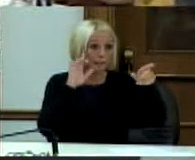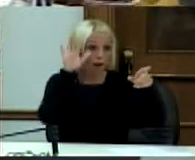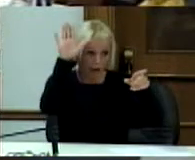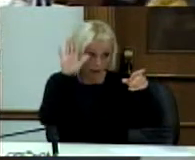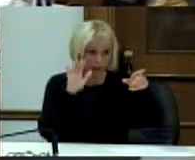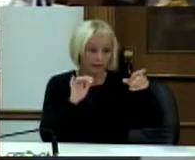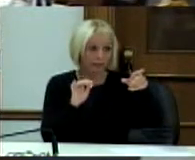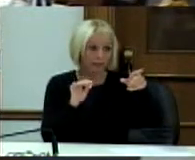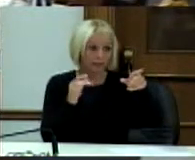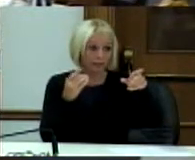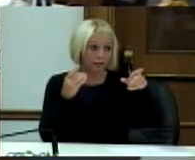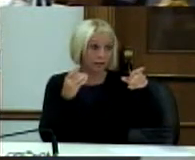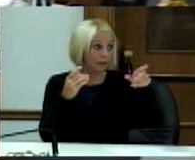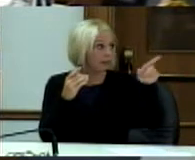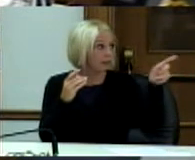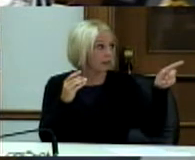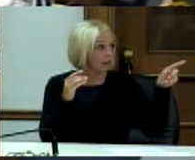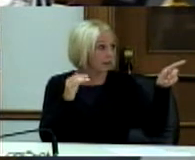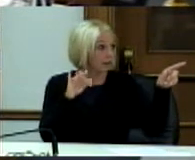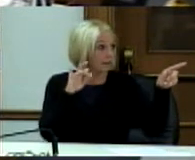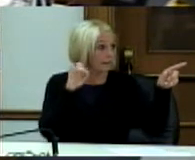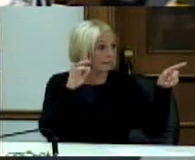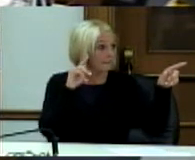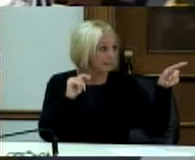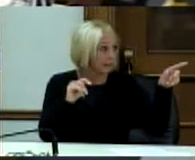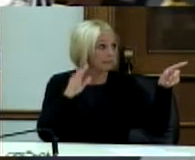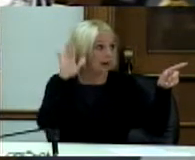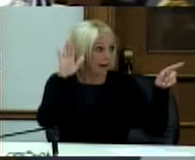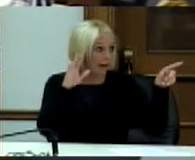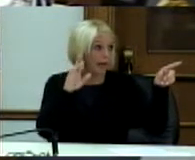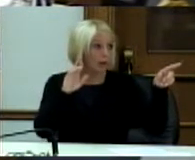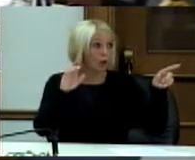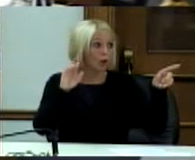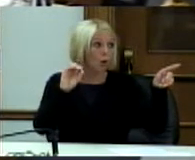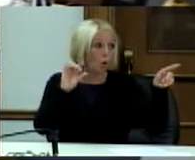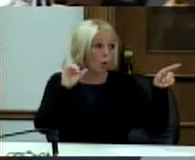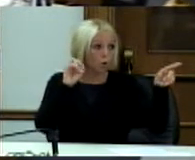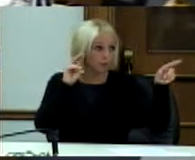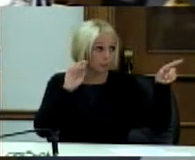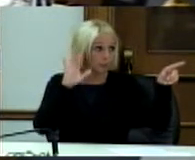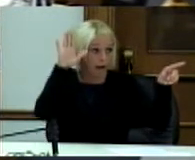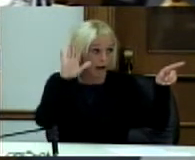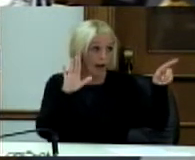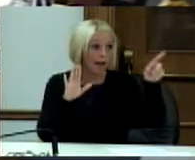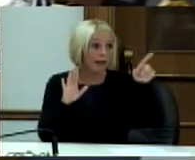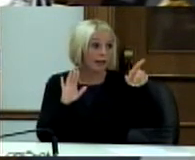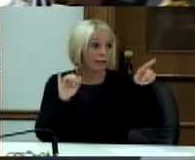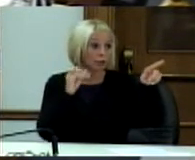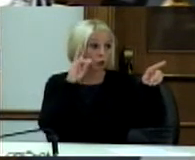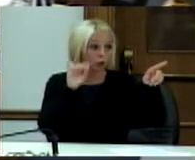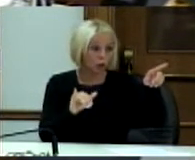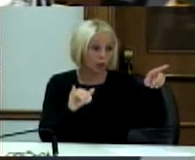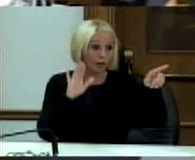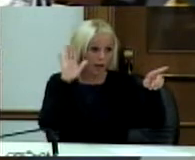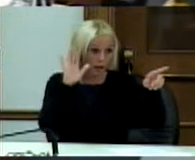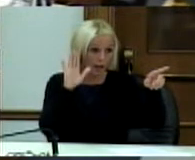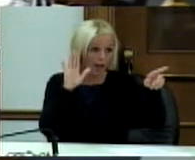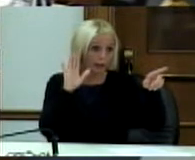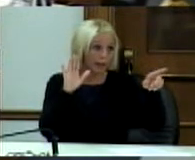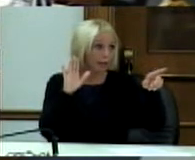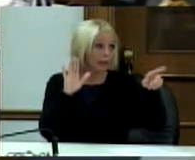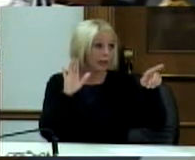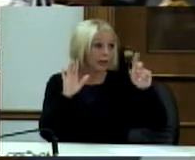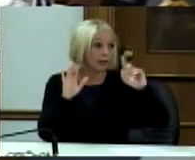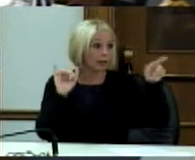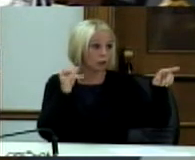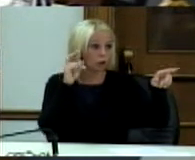Aye. Yvette Marthaler, Aye. Richard Olson, Aye. Jerry Robichaud, Aye. and Chairman